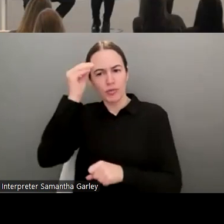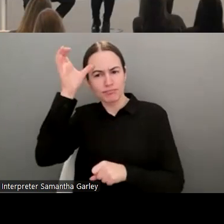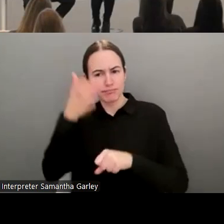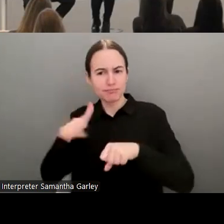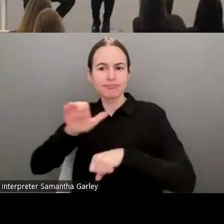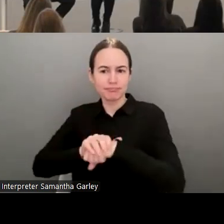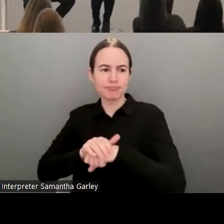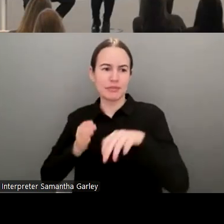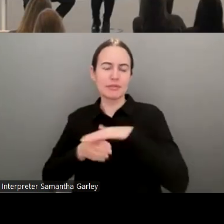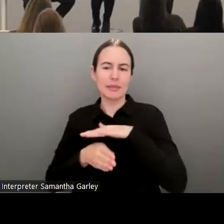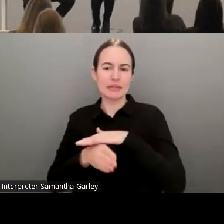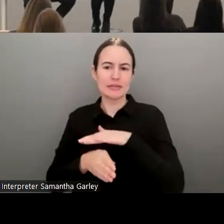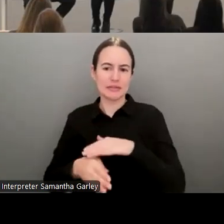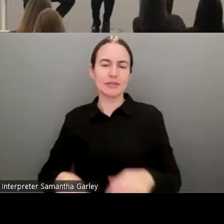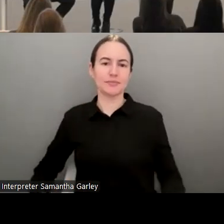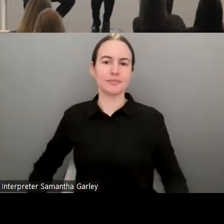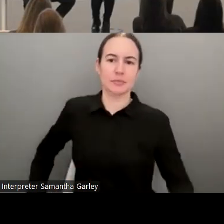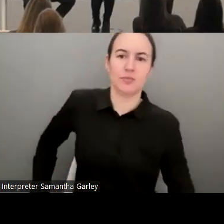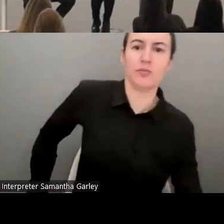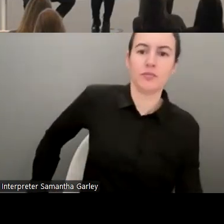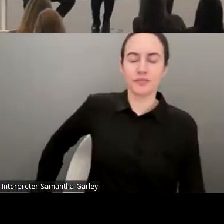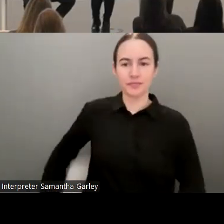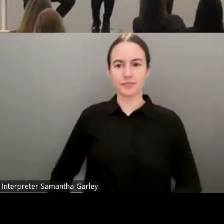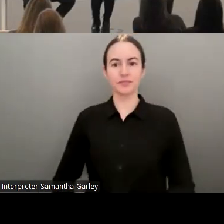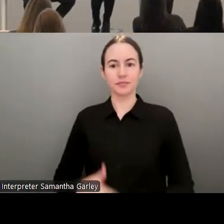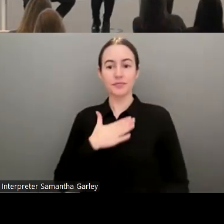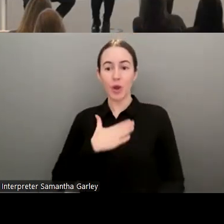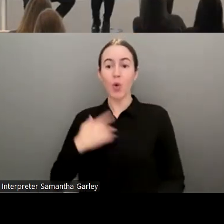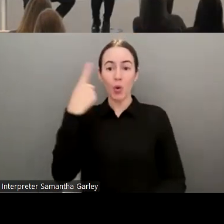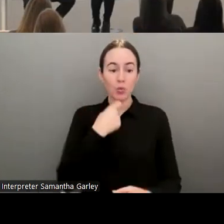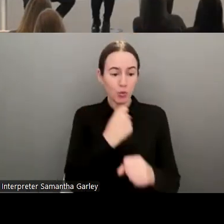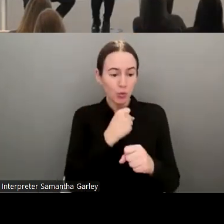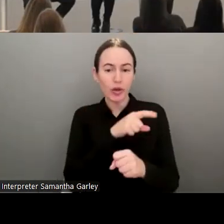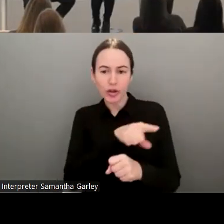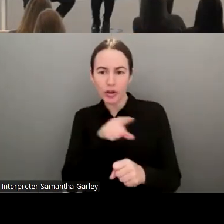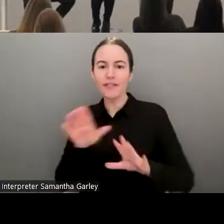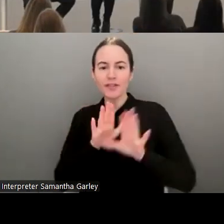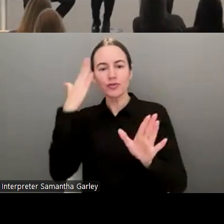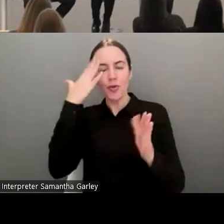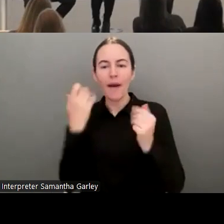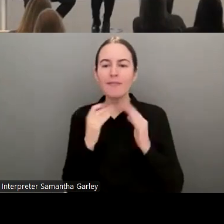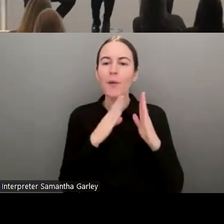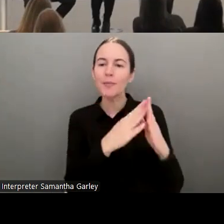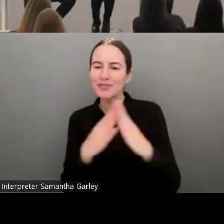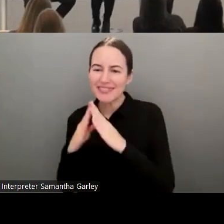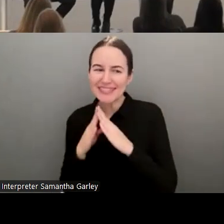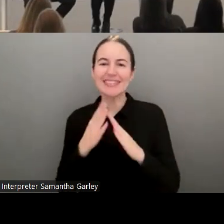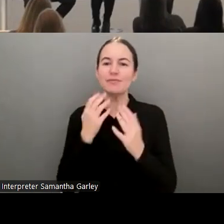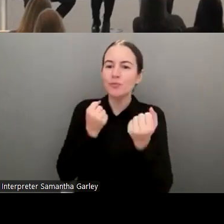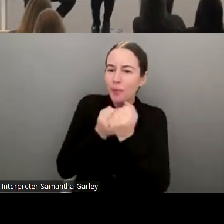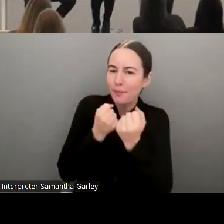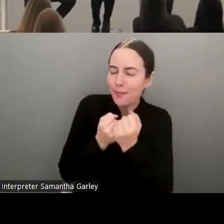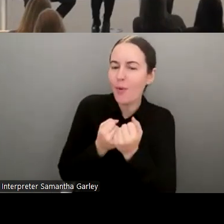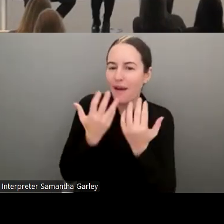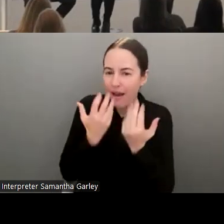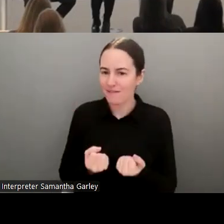gives a lot to the employees so that they get support and they have a community and they have a larger community also.